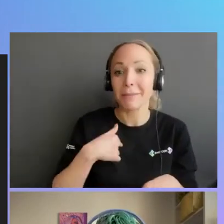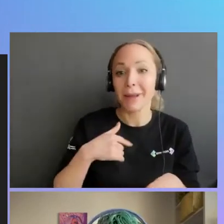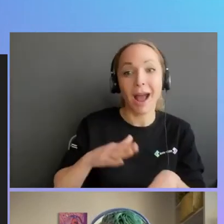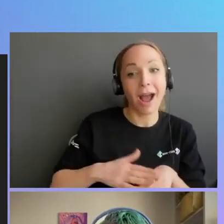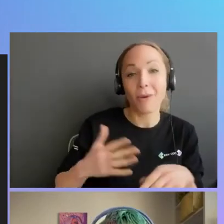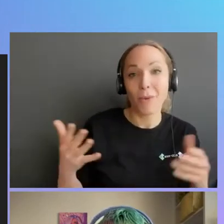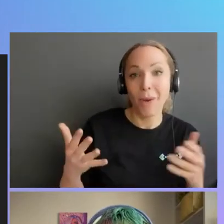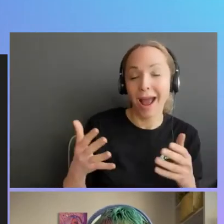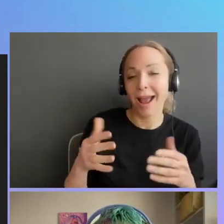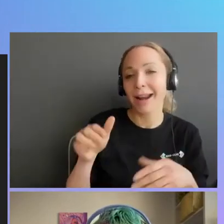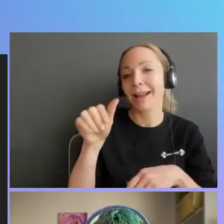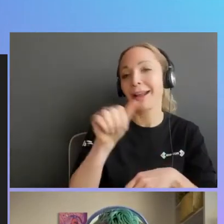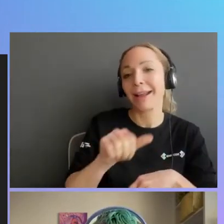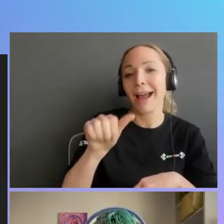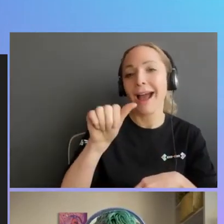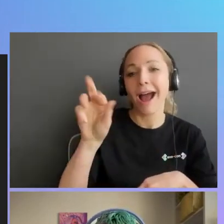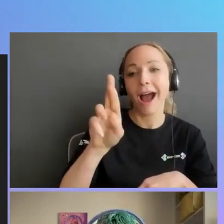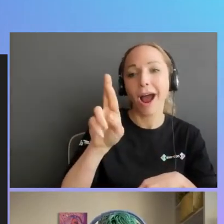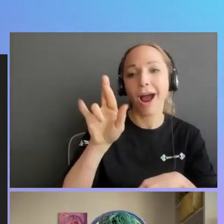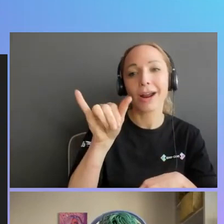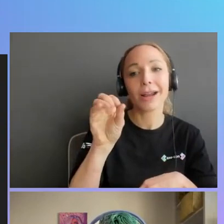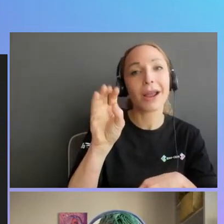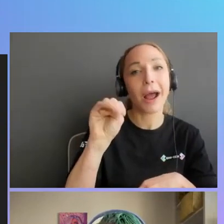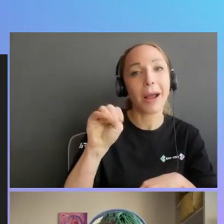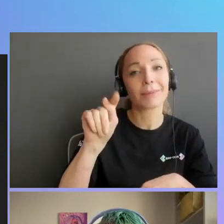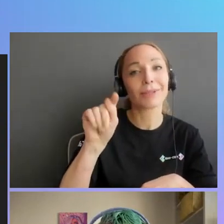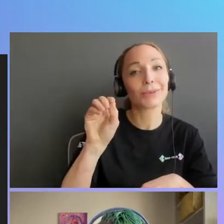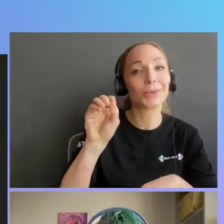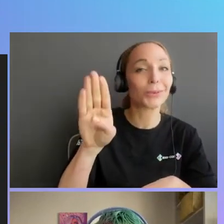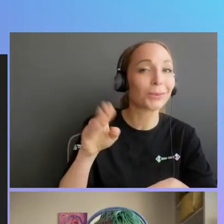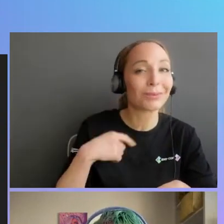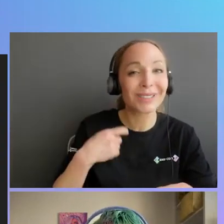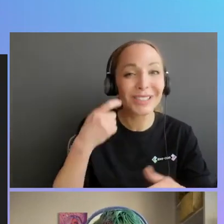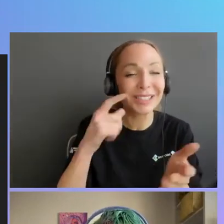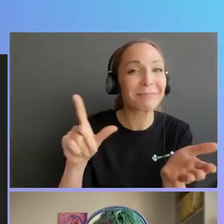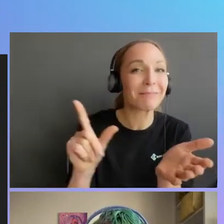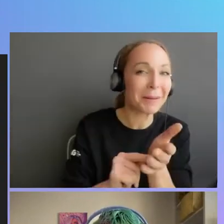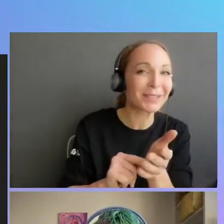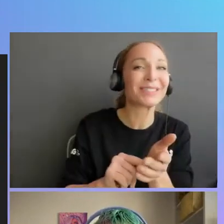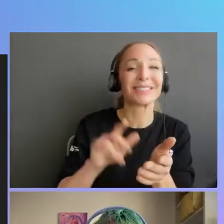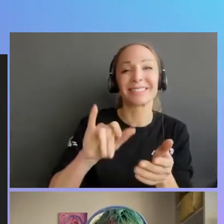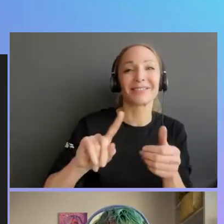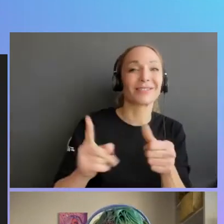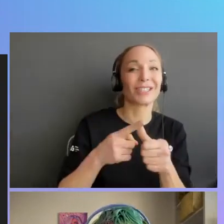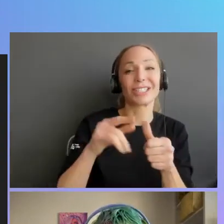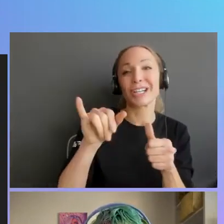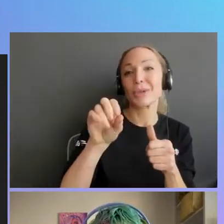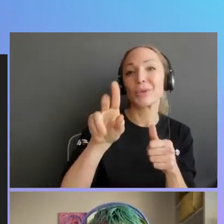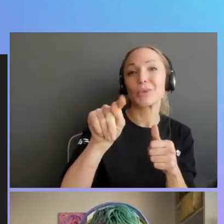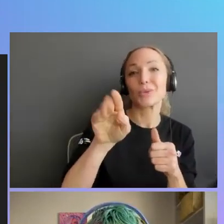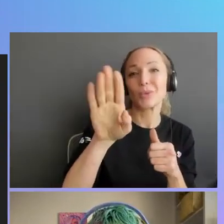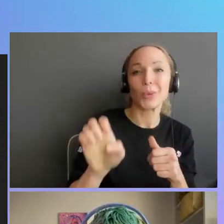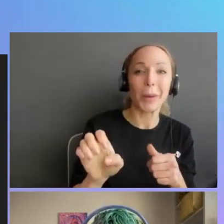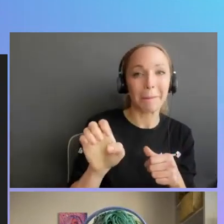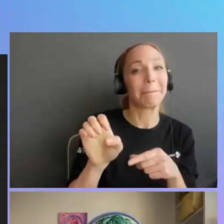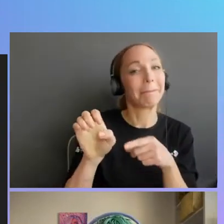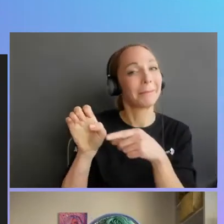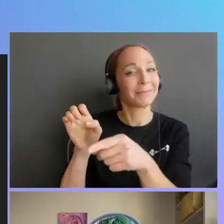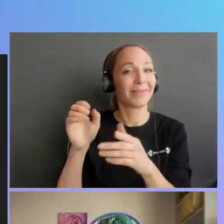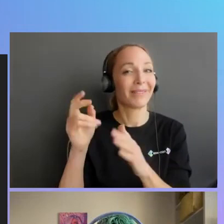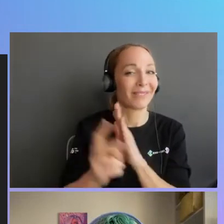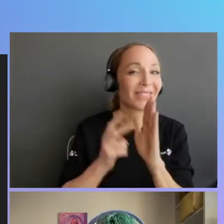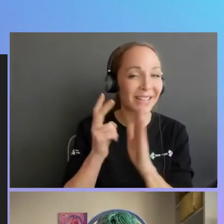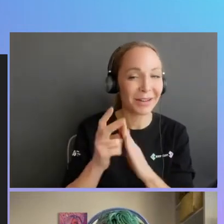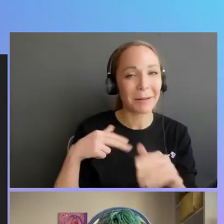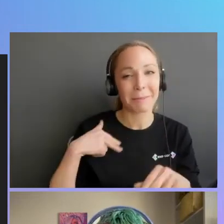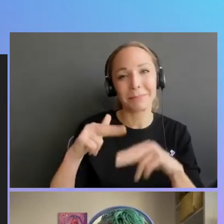where I've just published actually my first YouTube video of an introduction to a series on building cross-platform mobile apps accessibly.